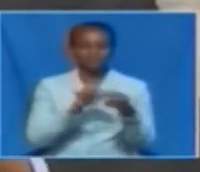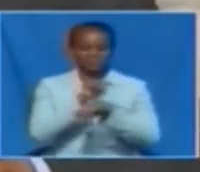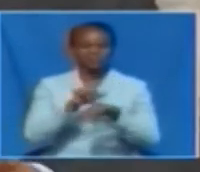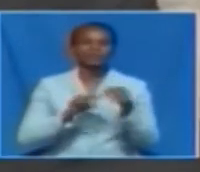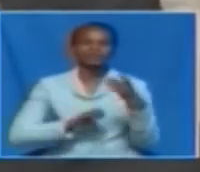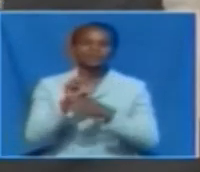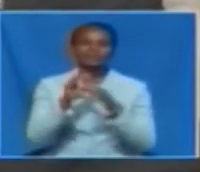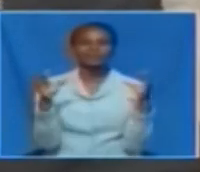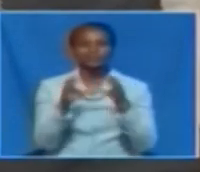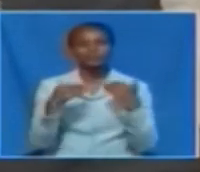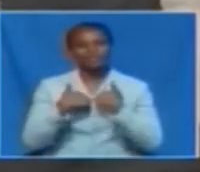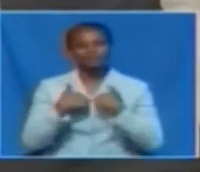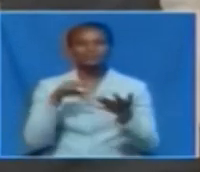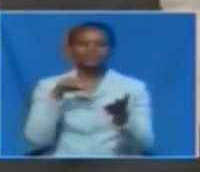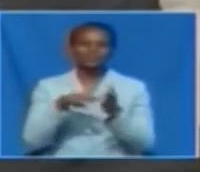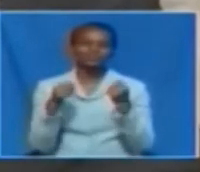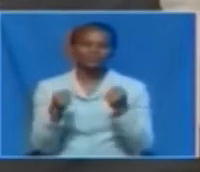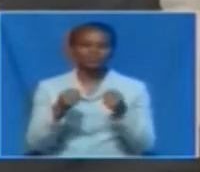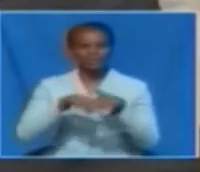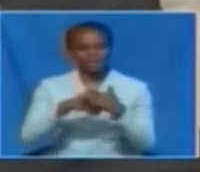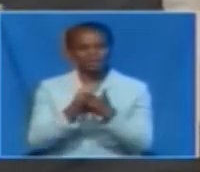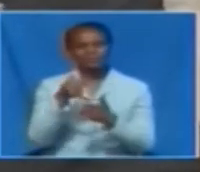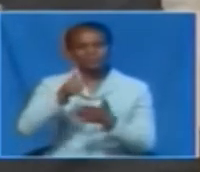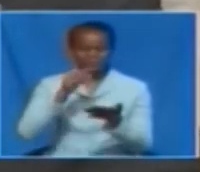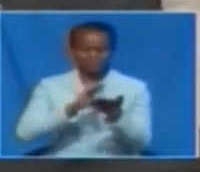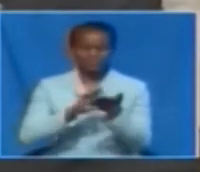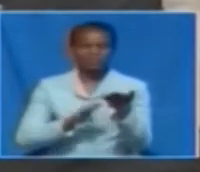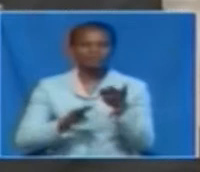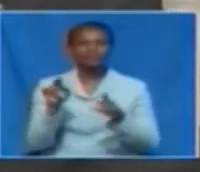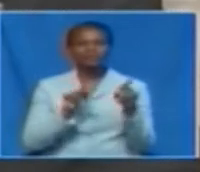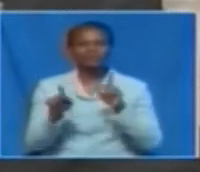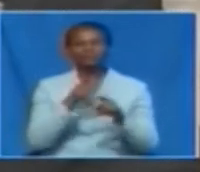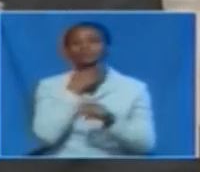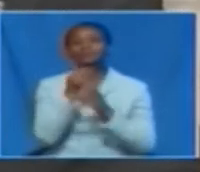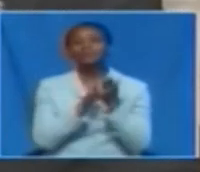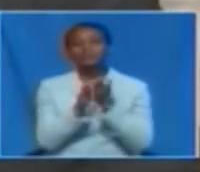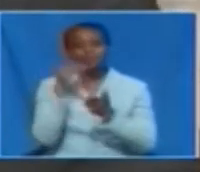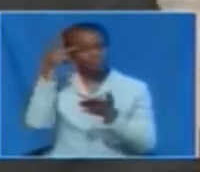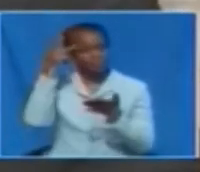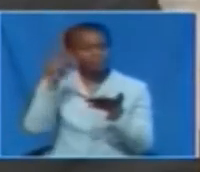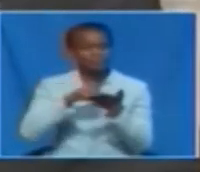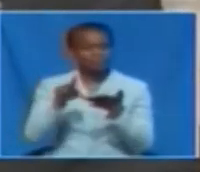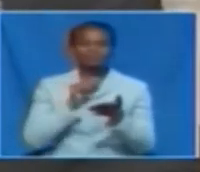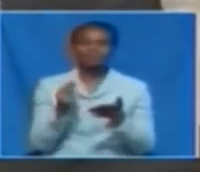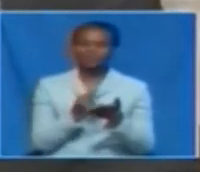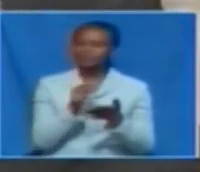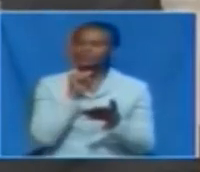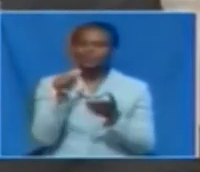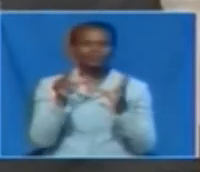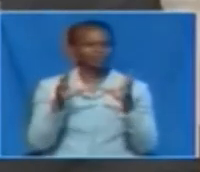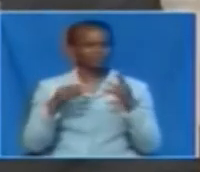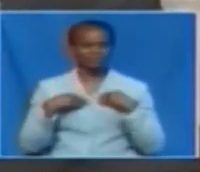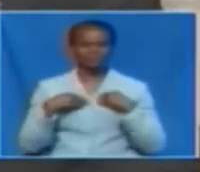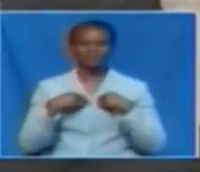remained solid and focused on what they believe is in the interest of the political party. And we do not consider the efforts